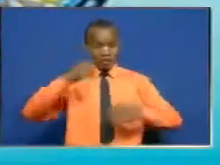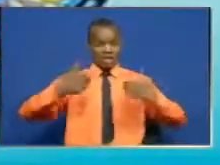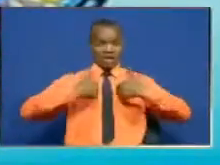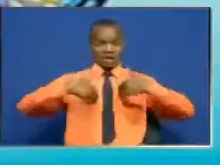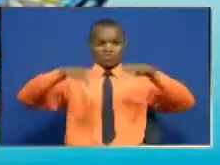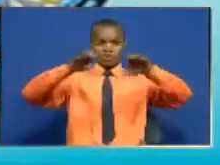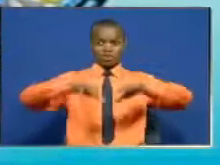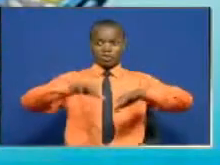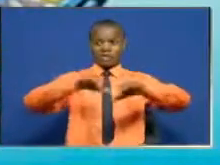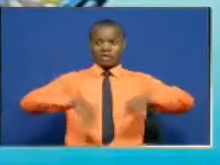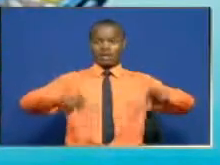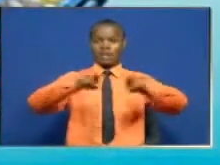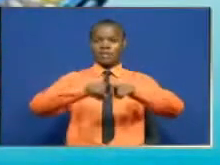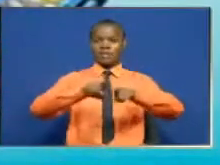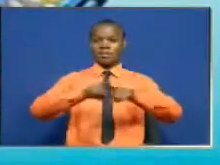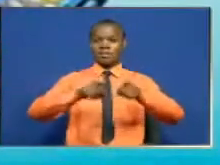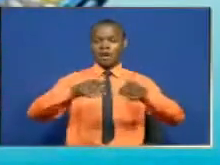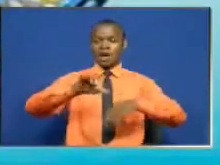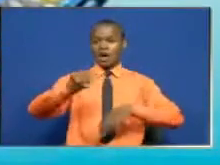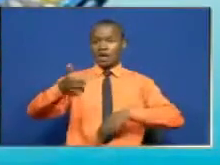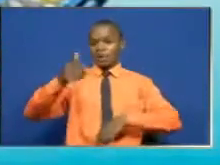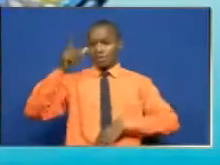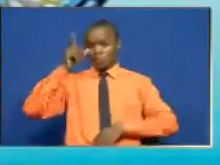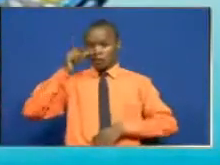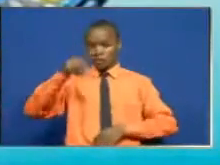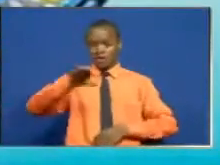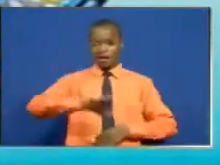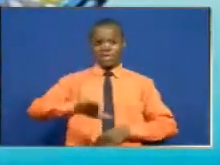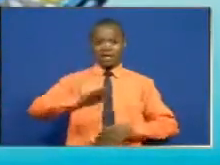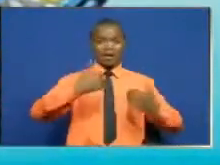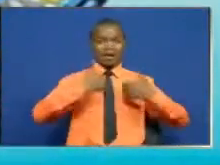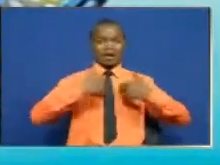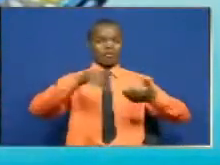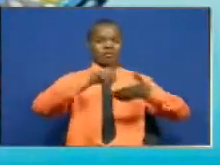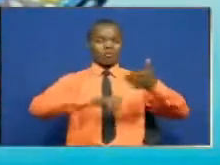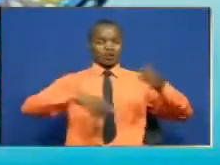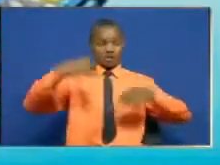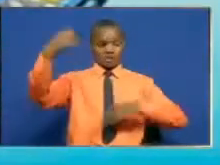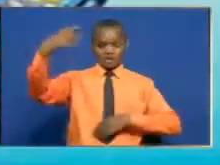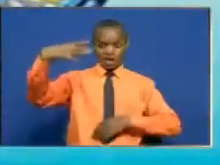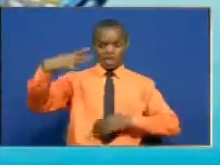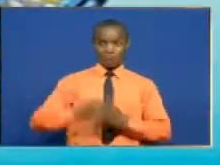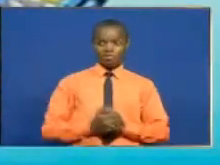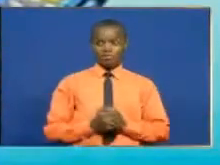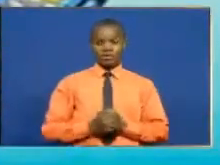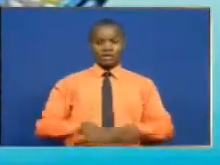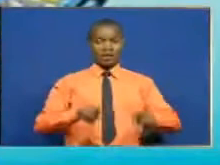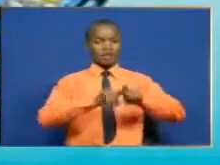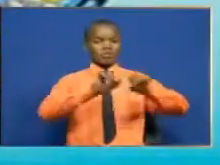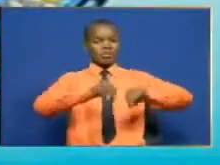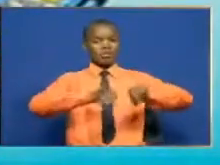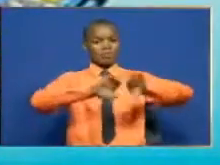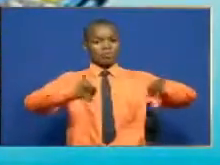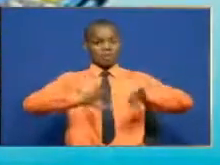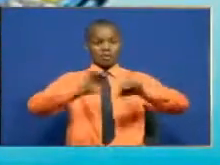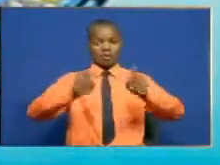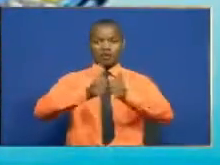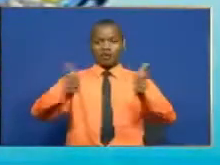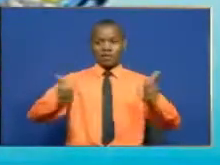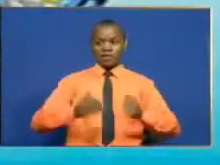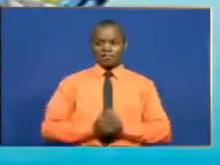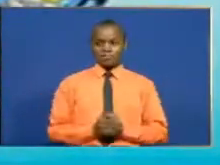sunny intervals. However, the rest of the coastal region continues to have a sunny interval, so a walk by the beach or a swim is conducive for